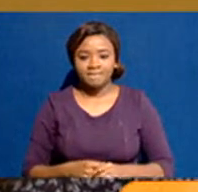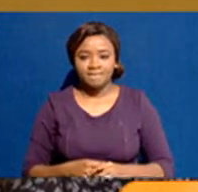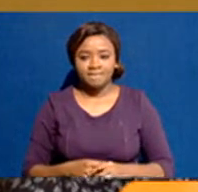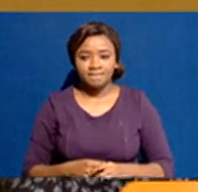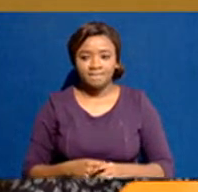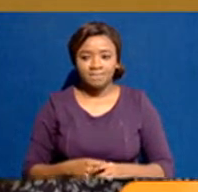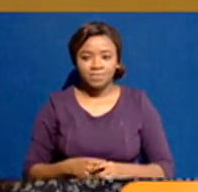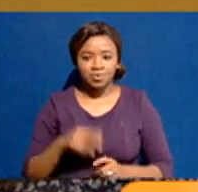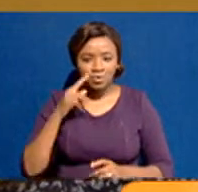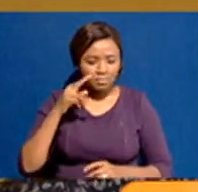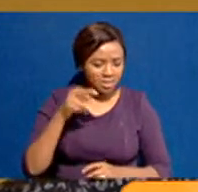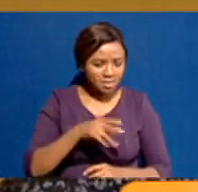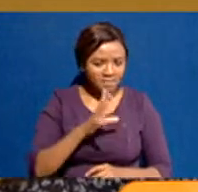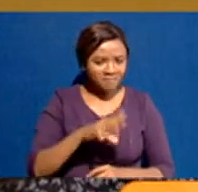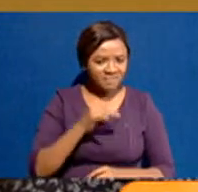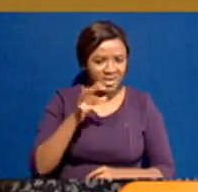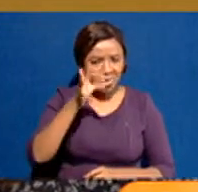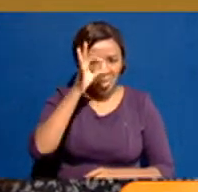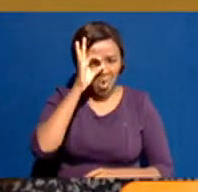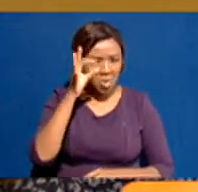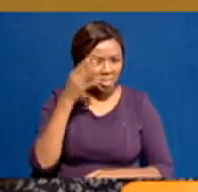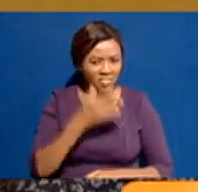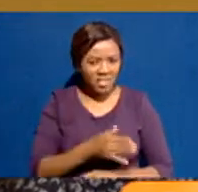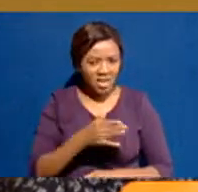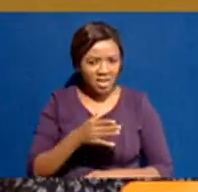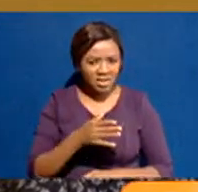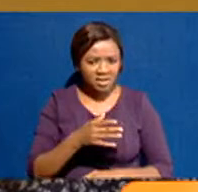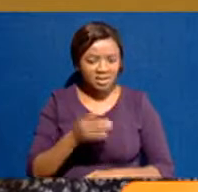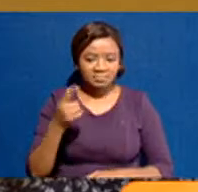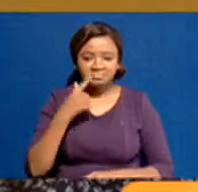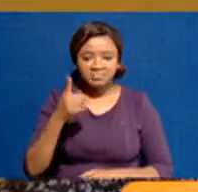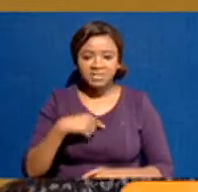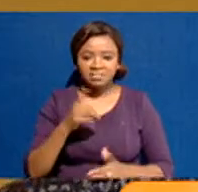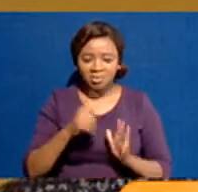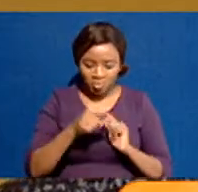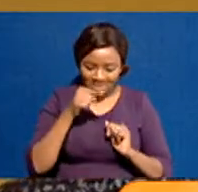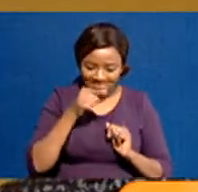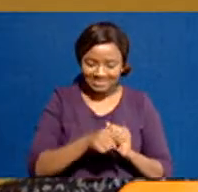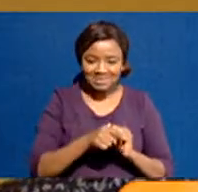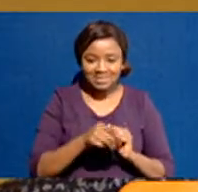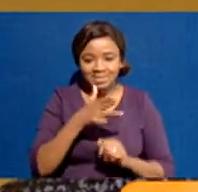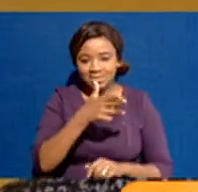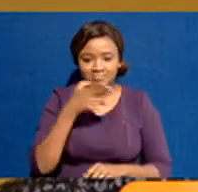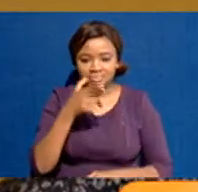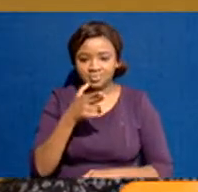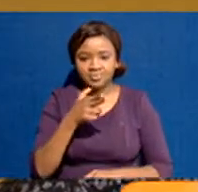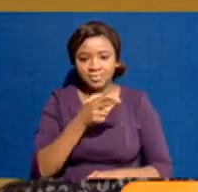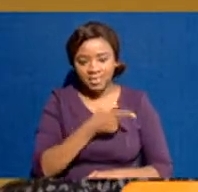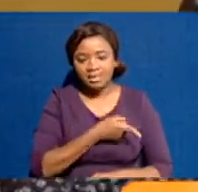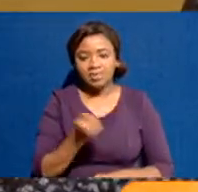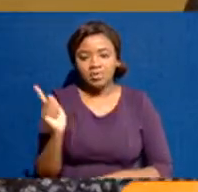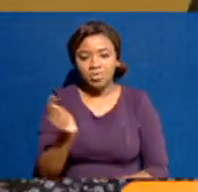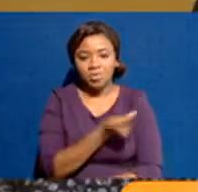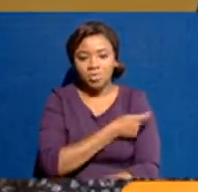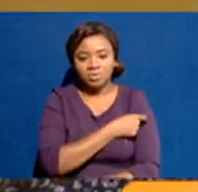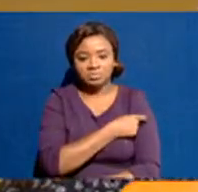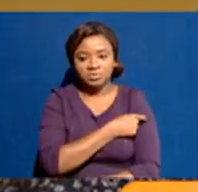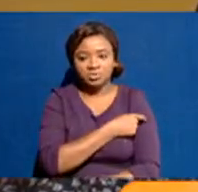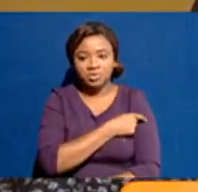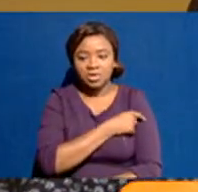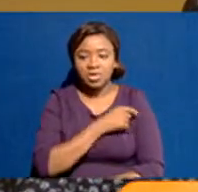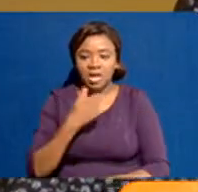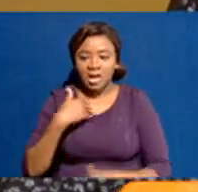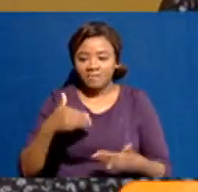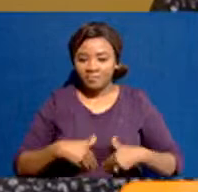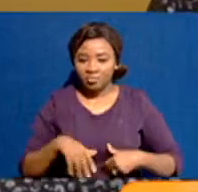ndani. Sasa kuangalia nikaambiwa hiyo ni risasi, ndio nikachukuliwa nikapelekwa district hospital. Tulikuwa vijana wawili,